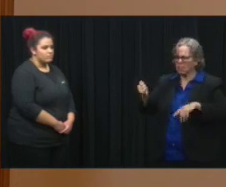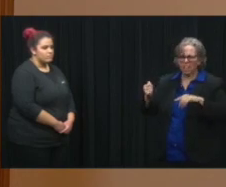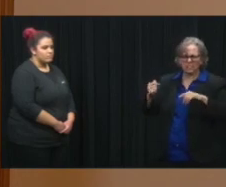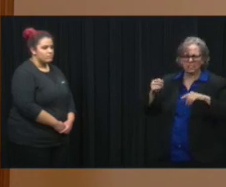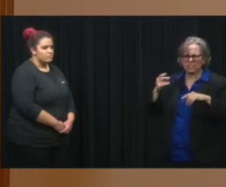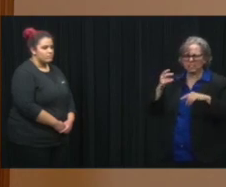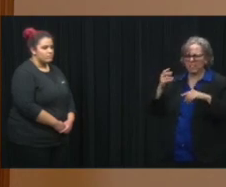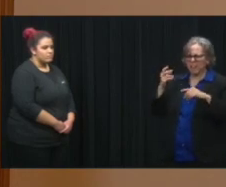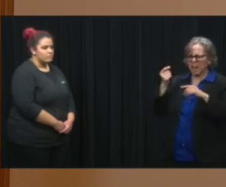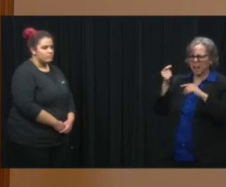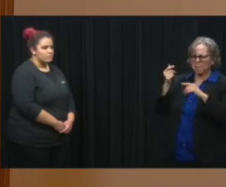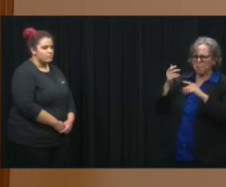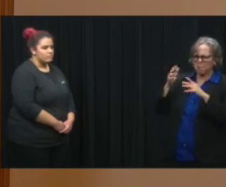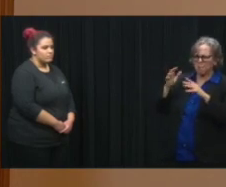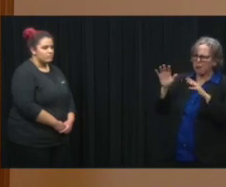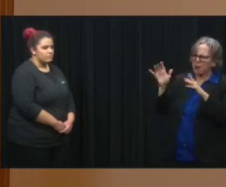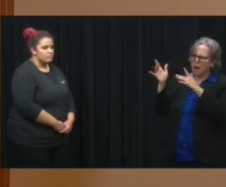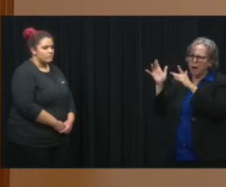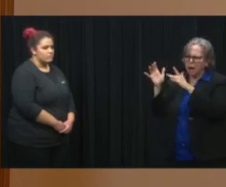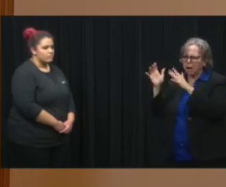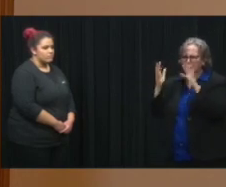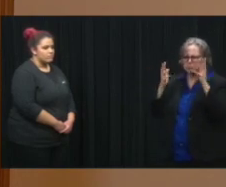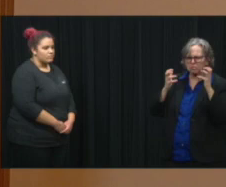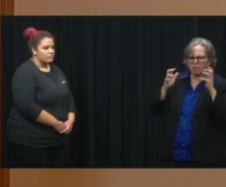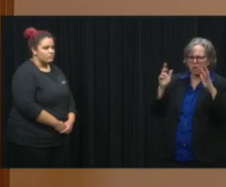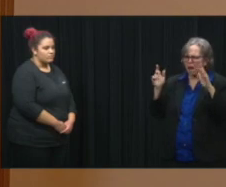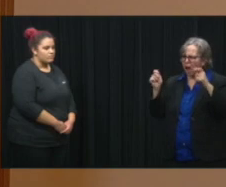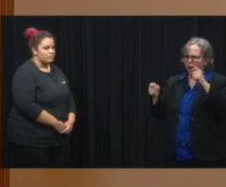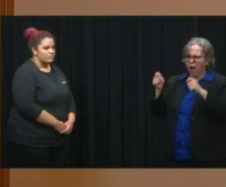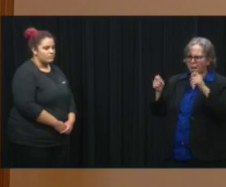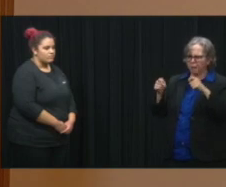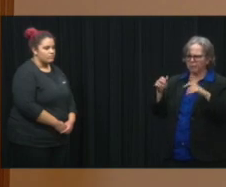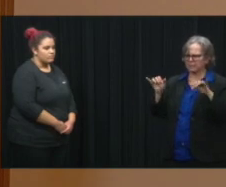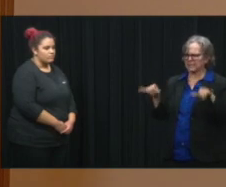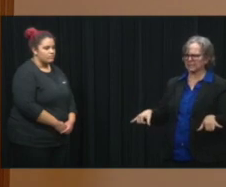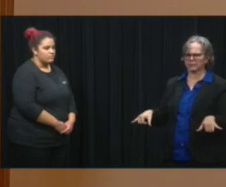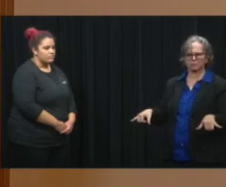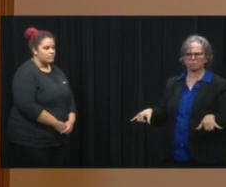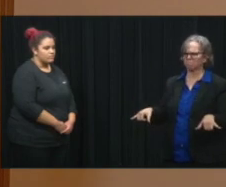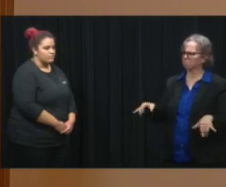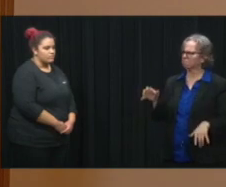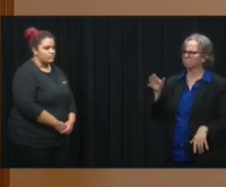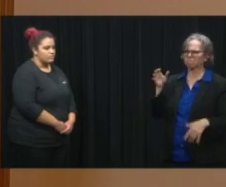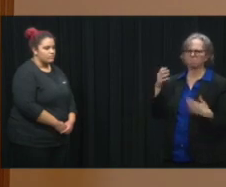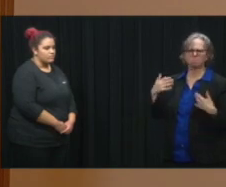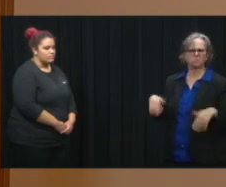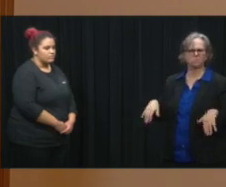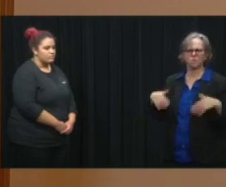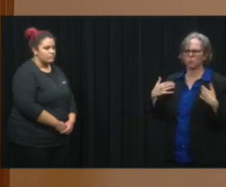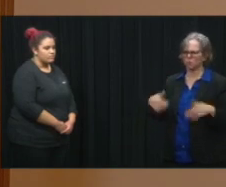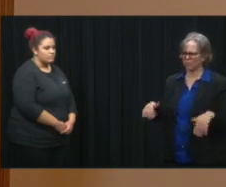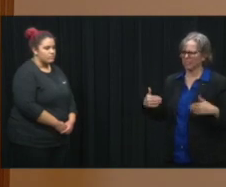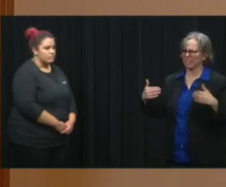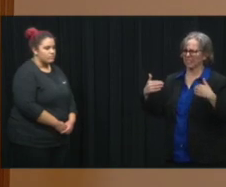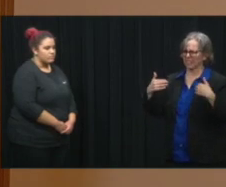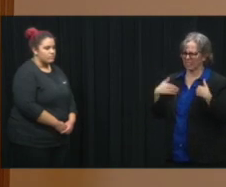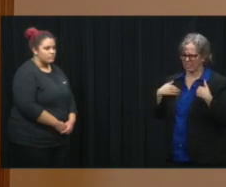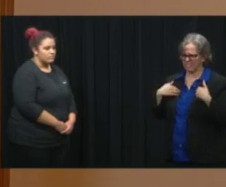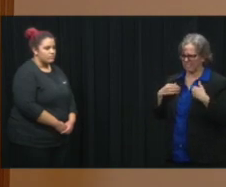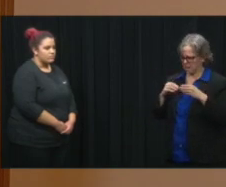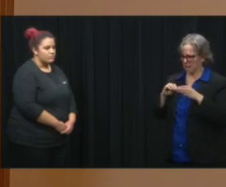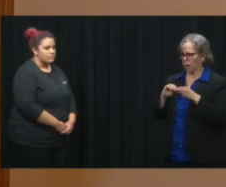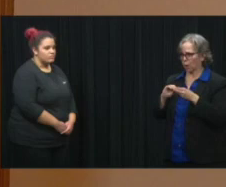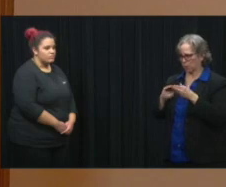bit heavier, but it is, we had community spread. It was seeded throughout our country, and it's just a matter of